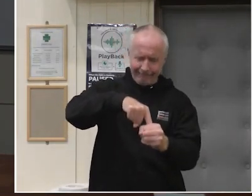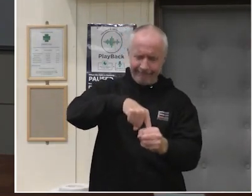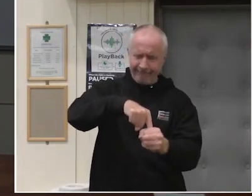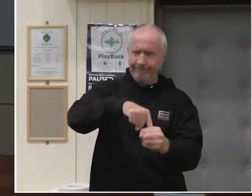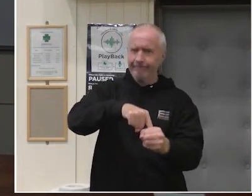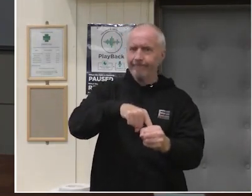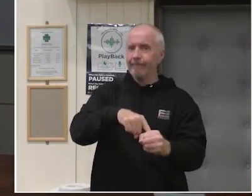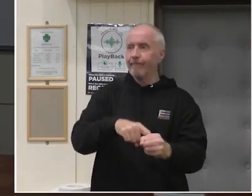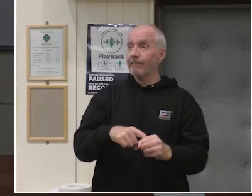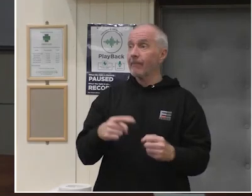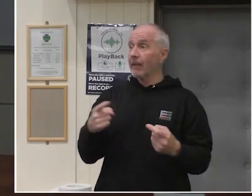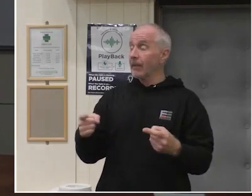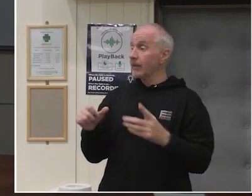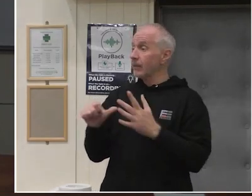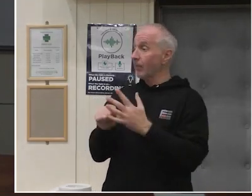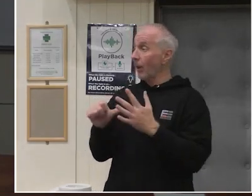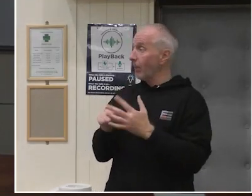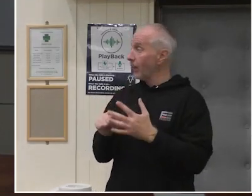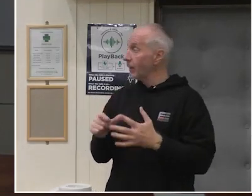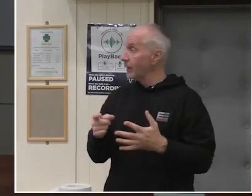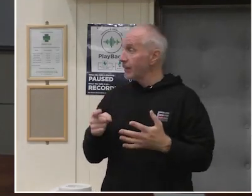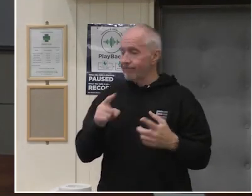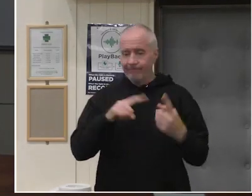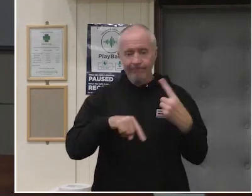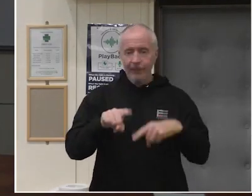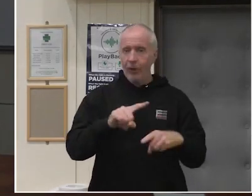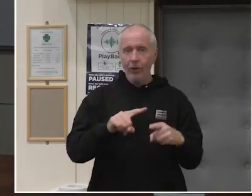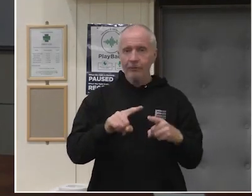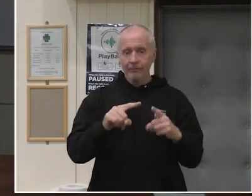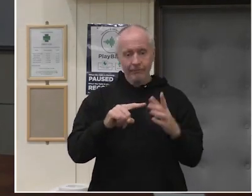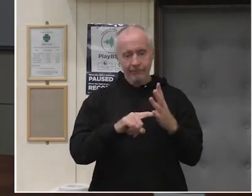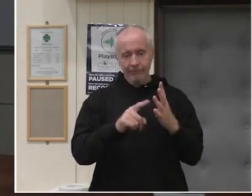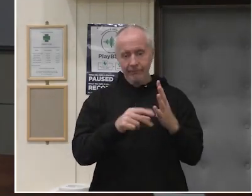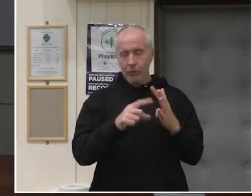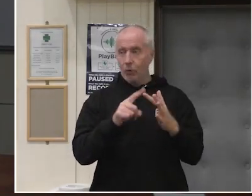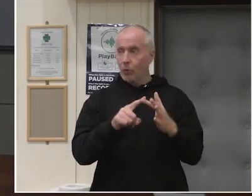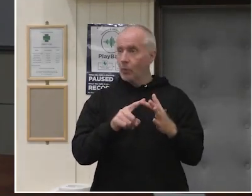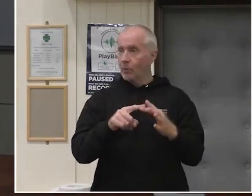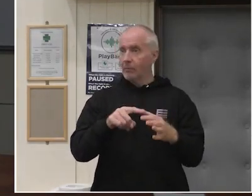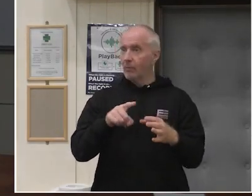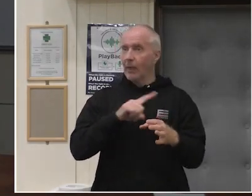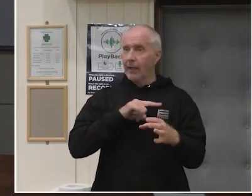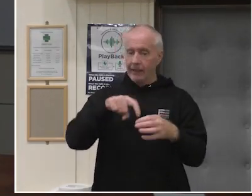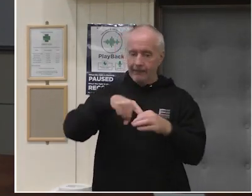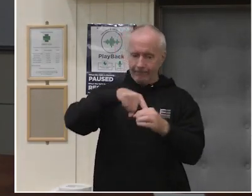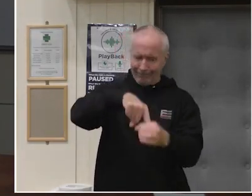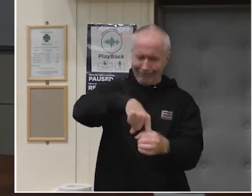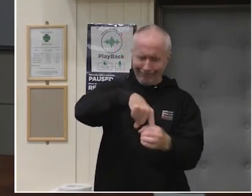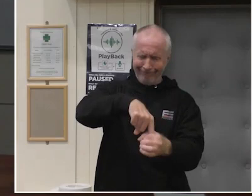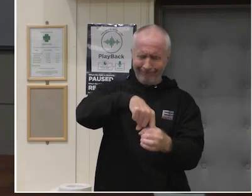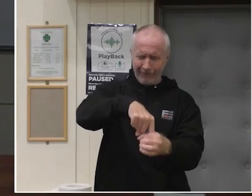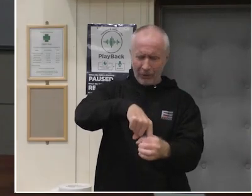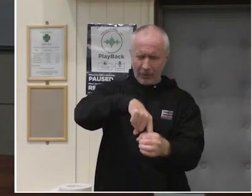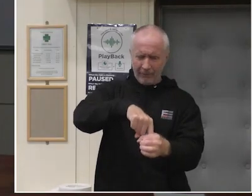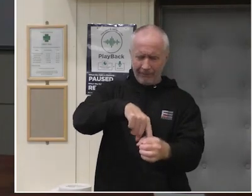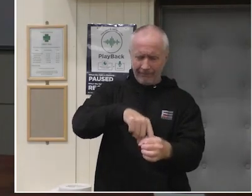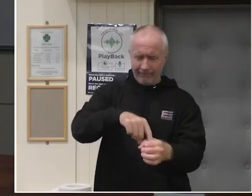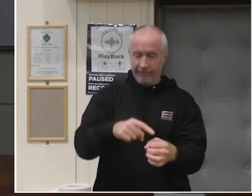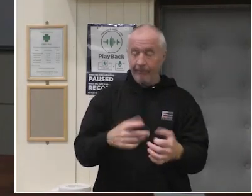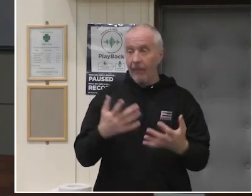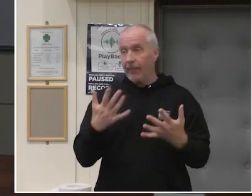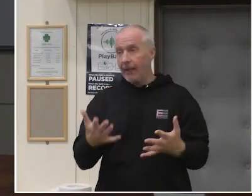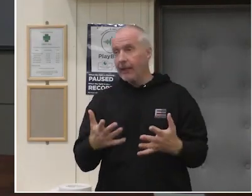poses quite a few problems for being able to tune the thing. And then, due to the way that these resonances